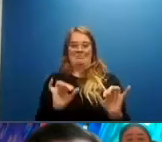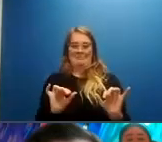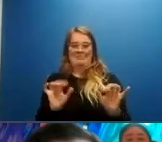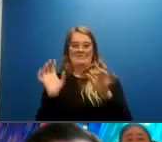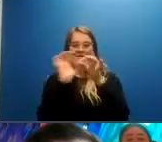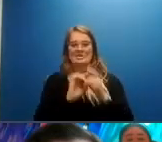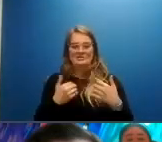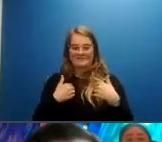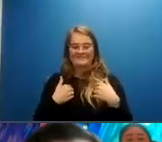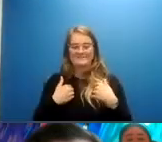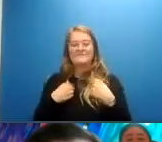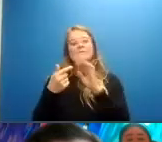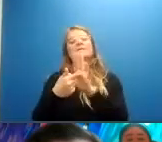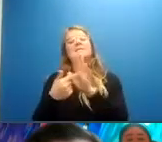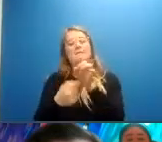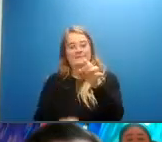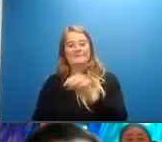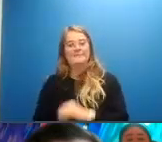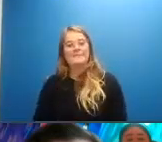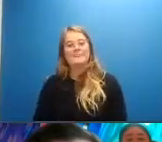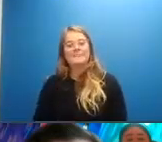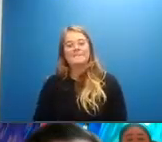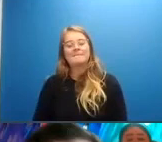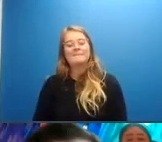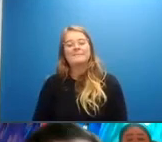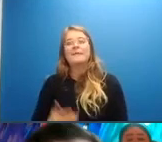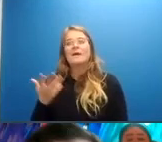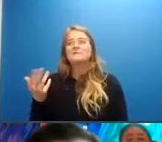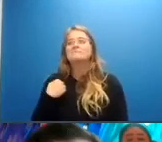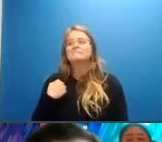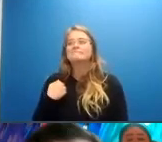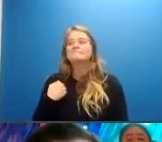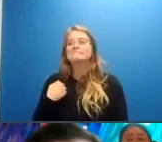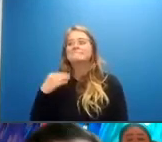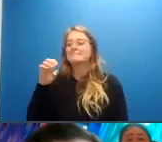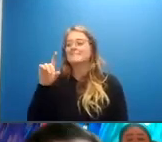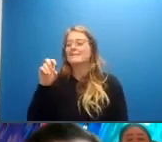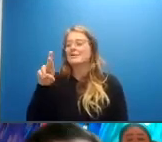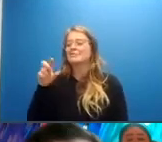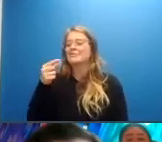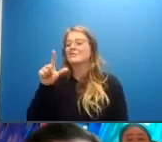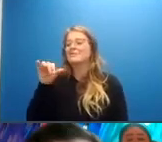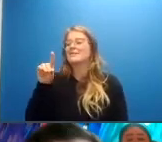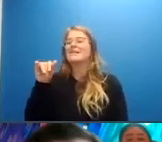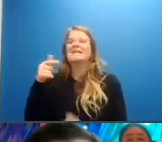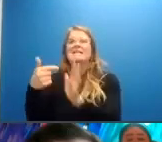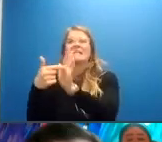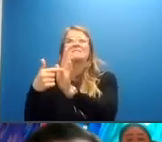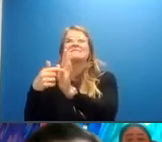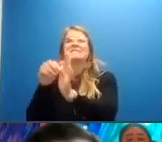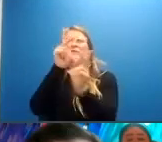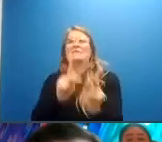you an example, if you think of, I don't know if we should use Elder Glida's example, but let's think about a different example. Let's think